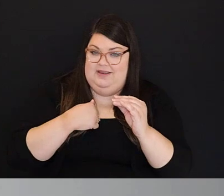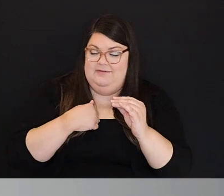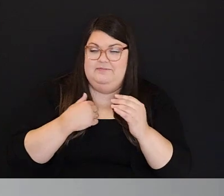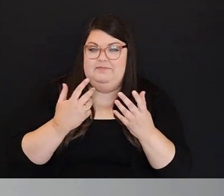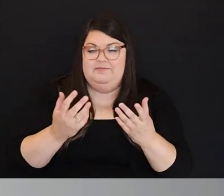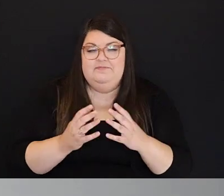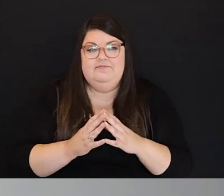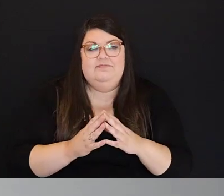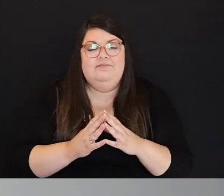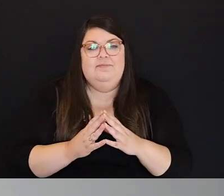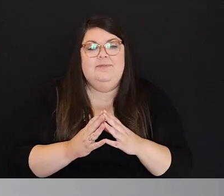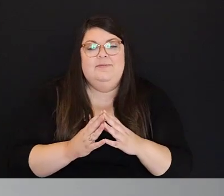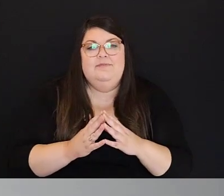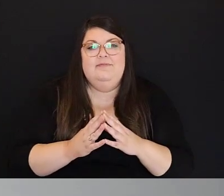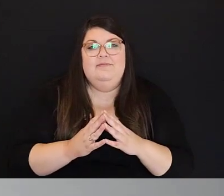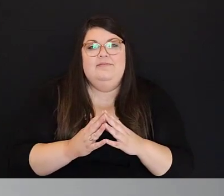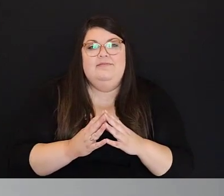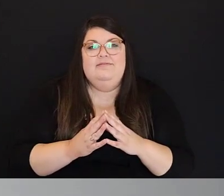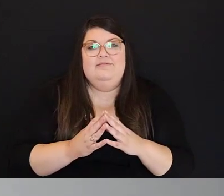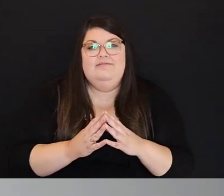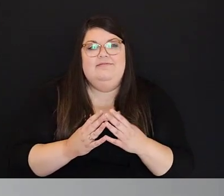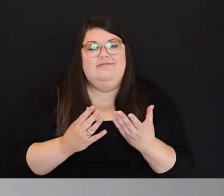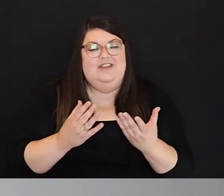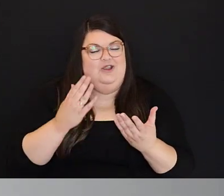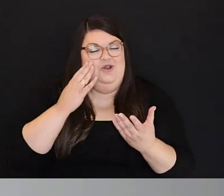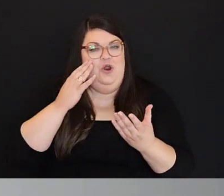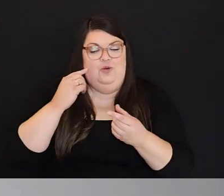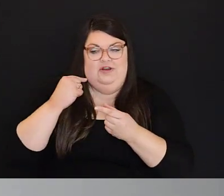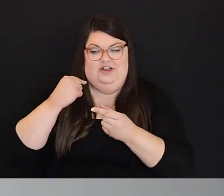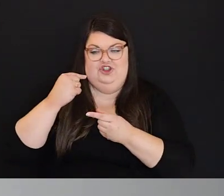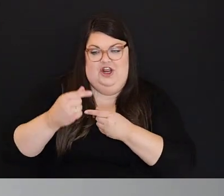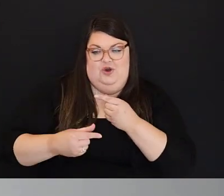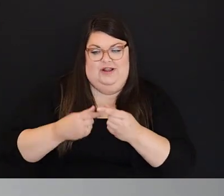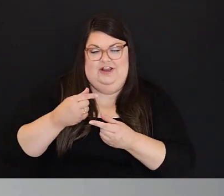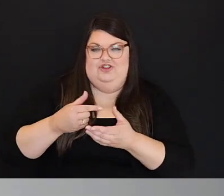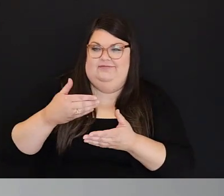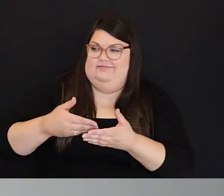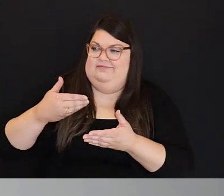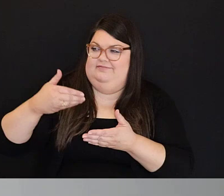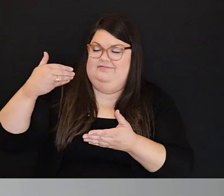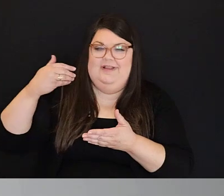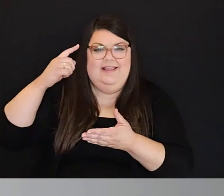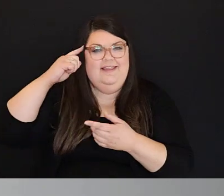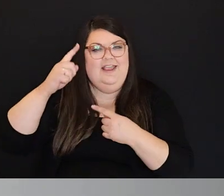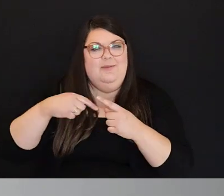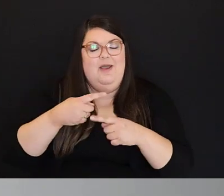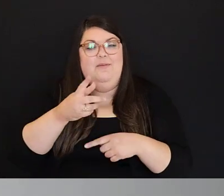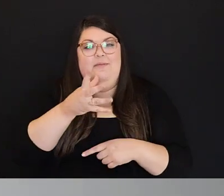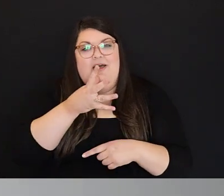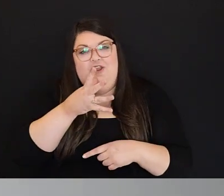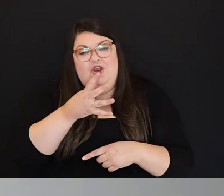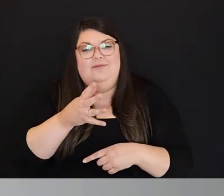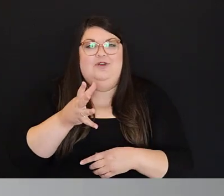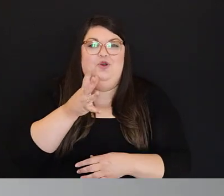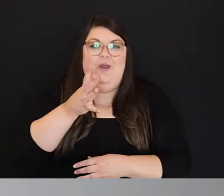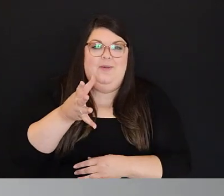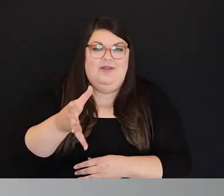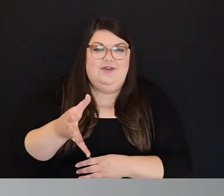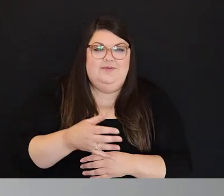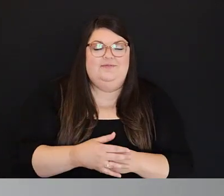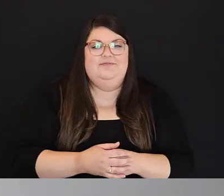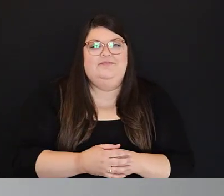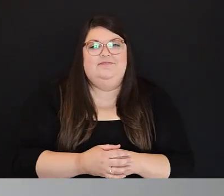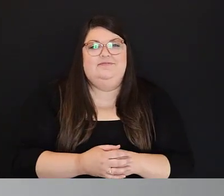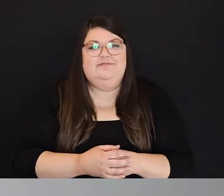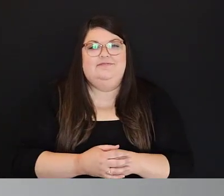that there's you know, generationally, like I think about my mother and my grandmother, and